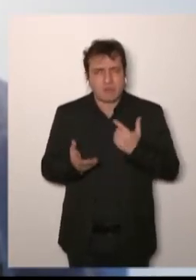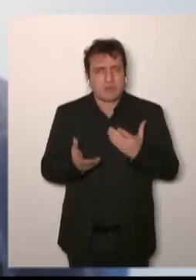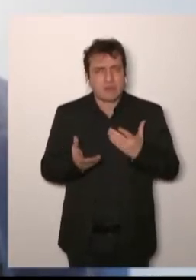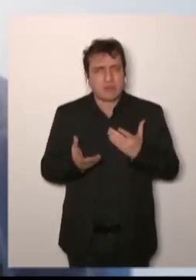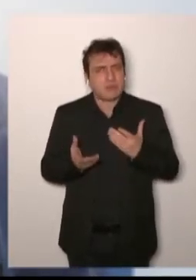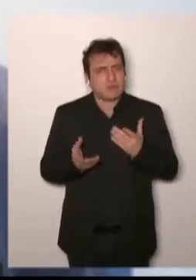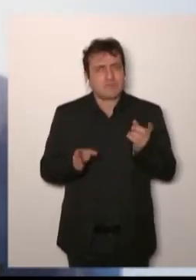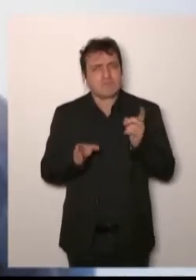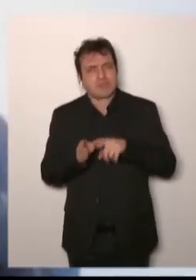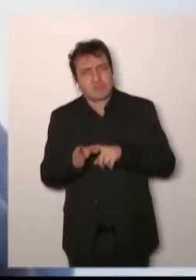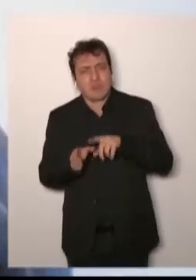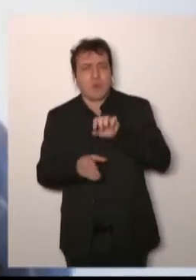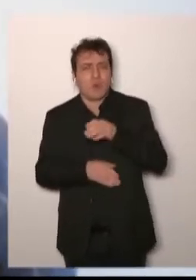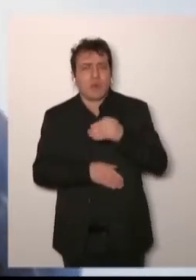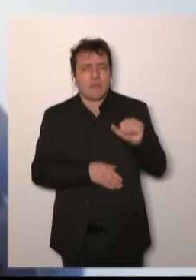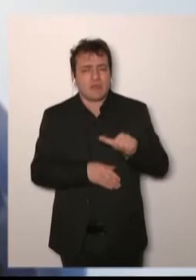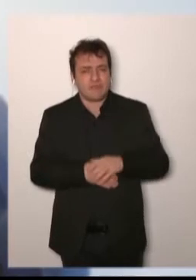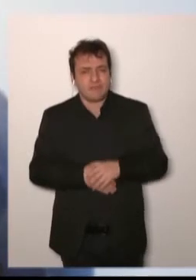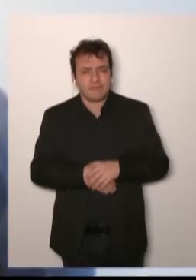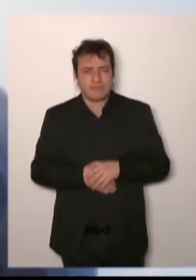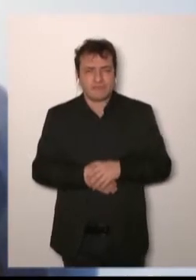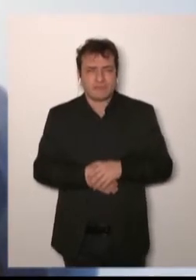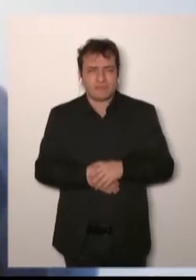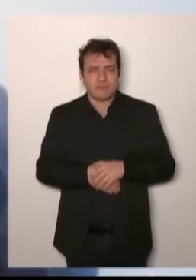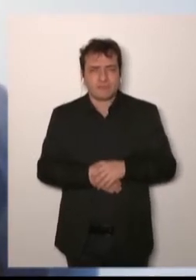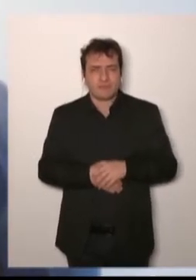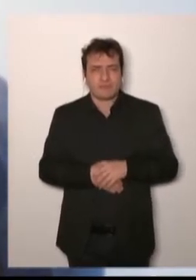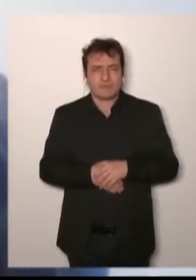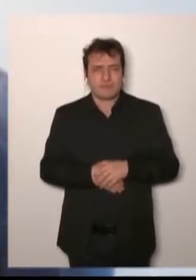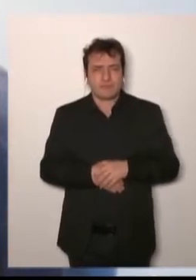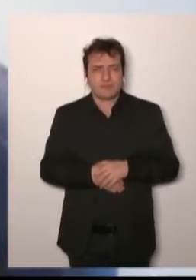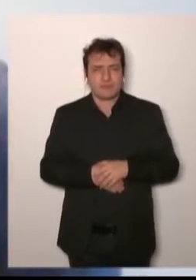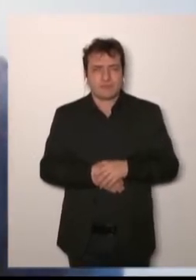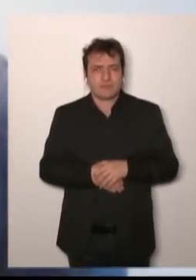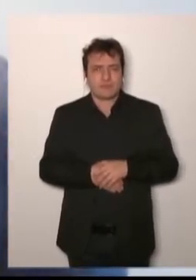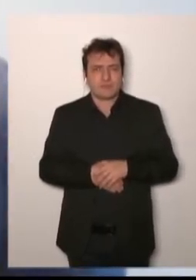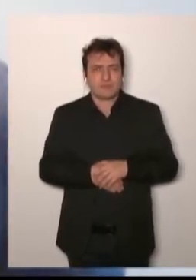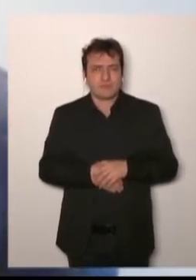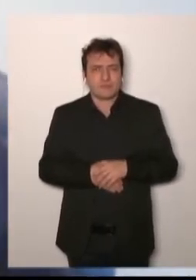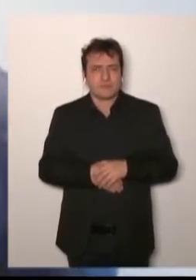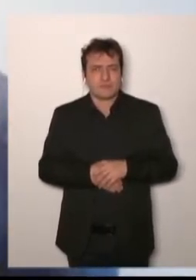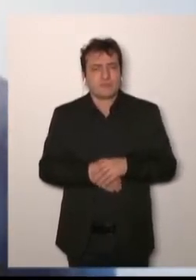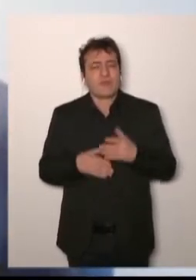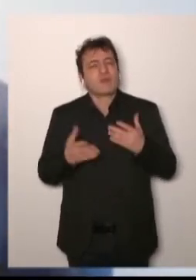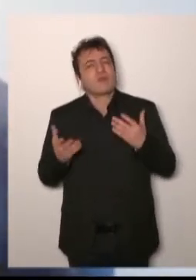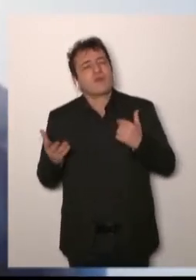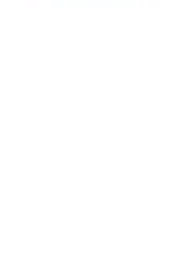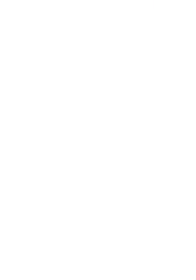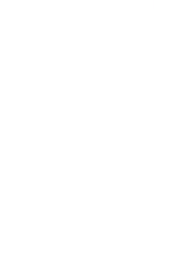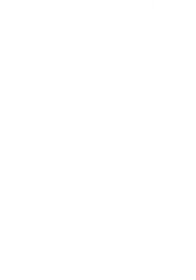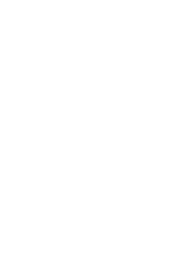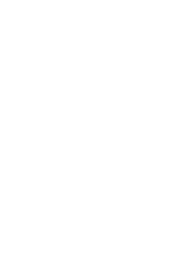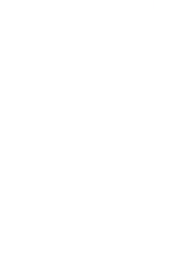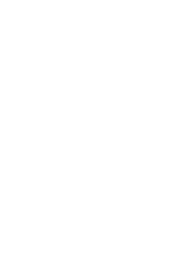Before starting my presentation, also a huge thank you to the organizers for the very